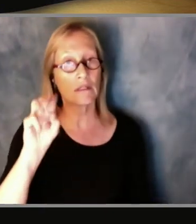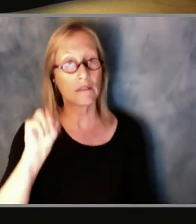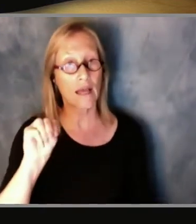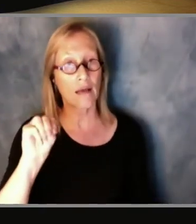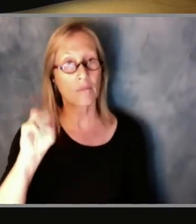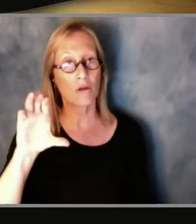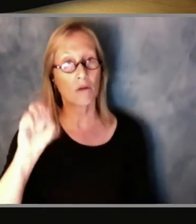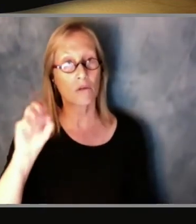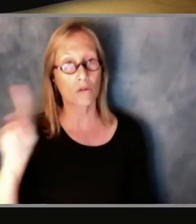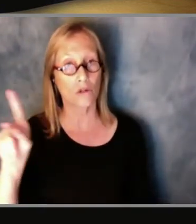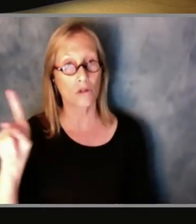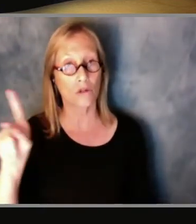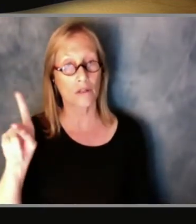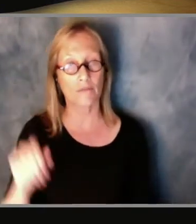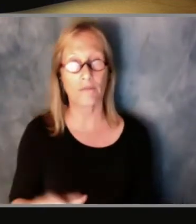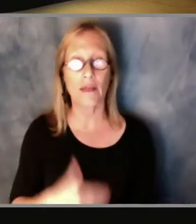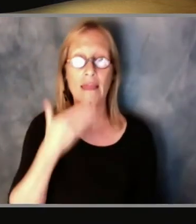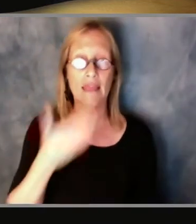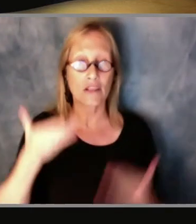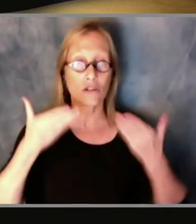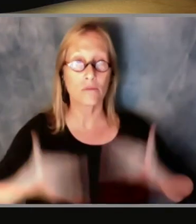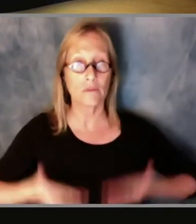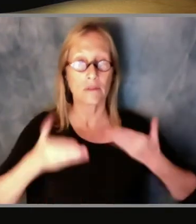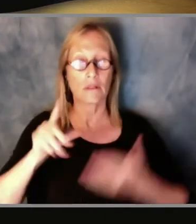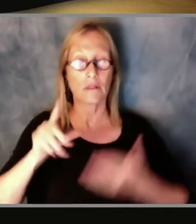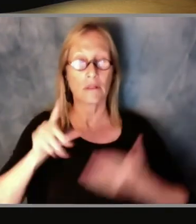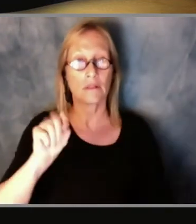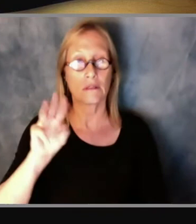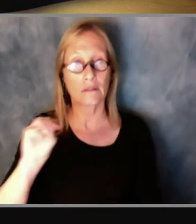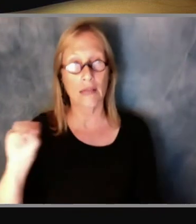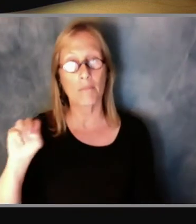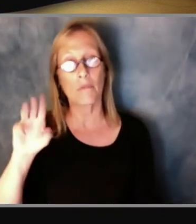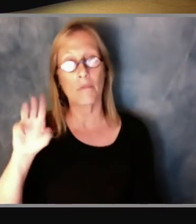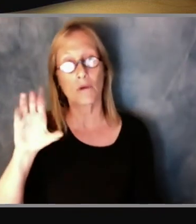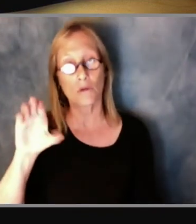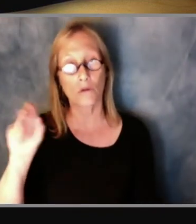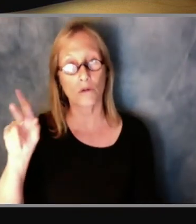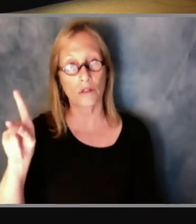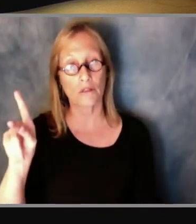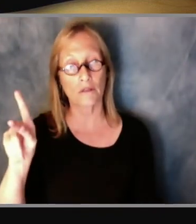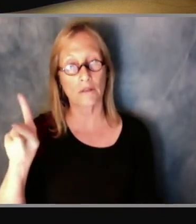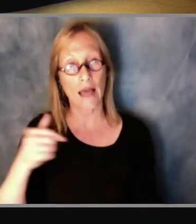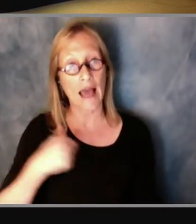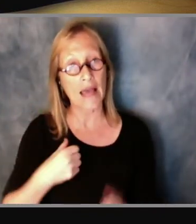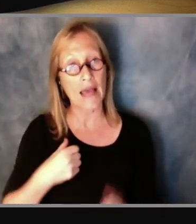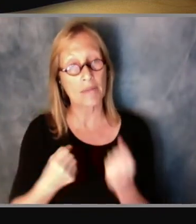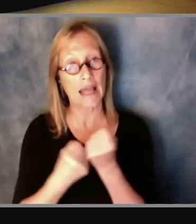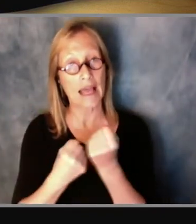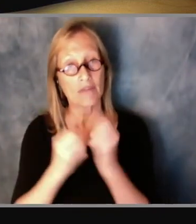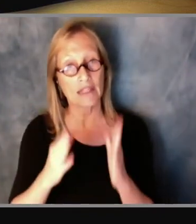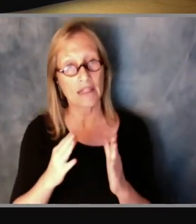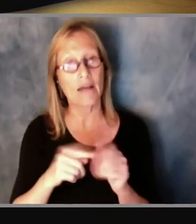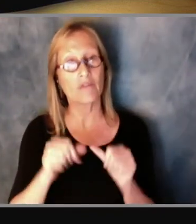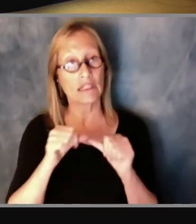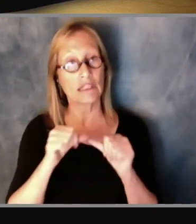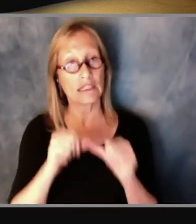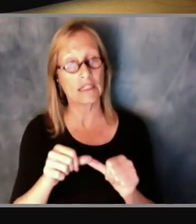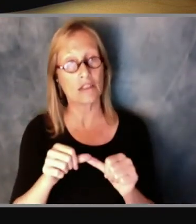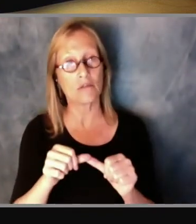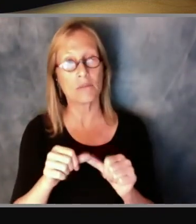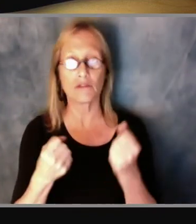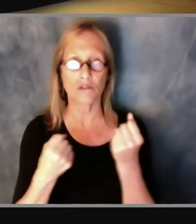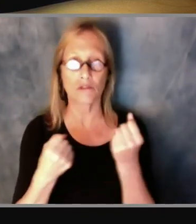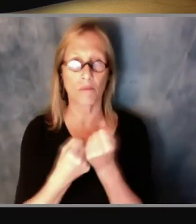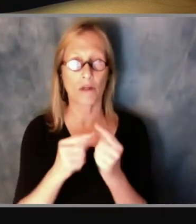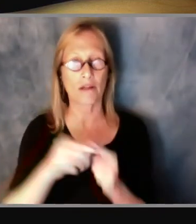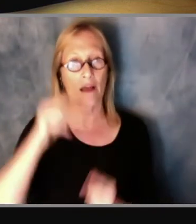Thank you. Tom Cook here. I'm an advocate of continuing to be very supportive of Maui's